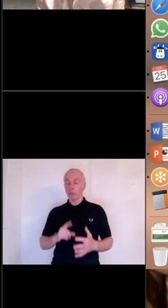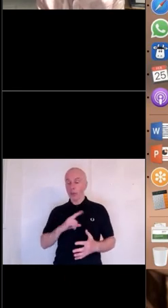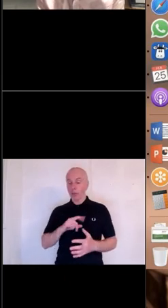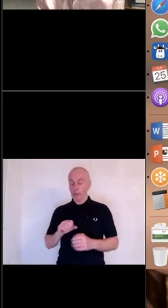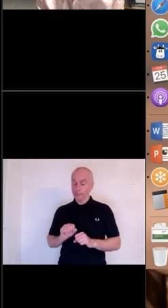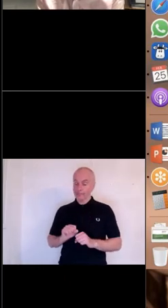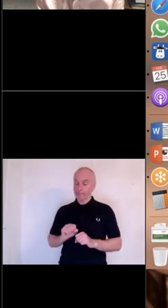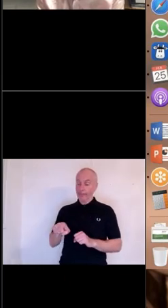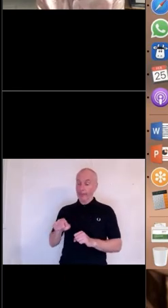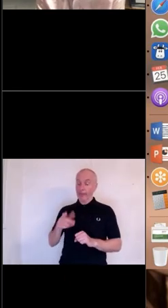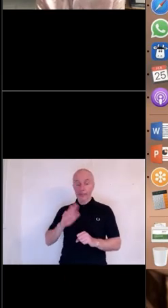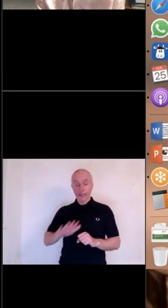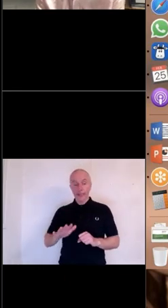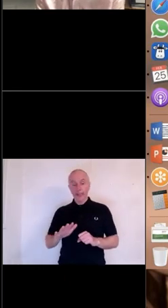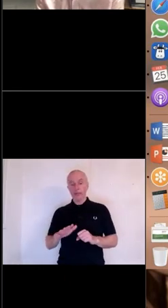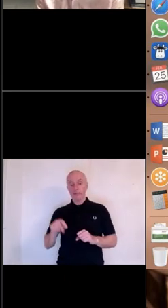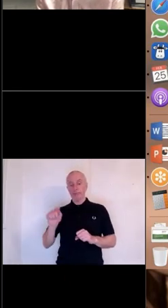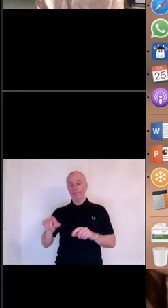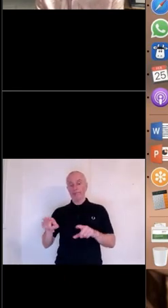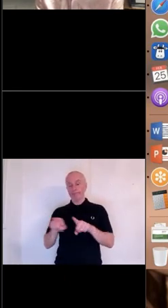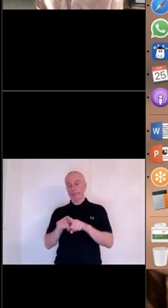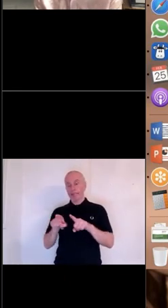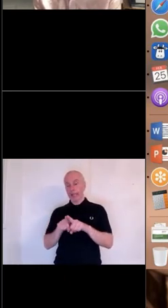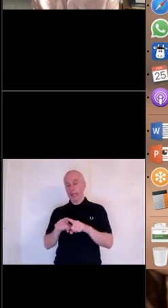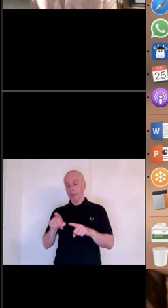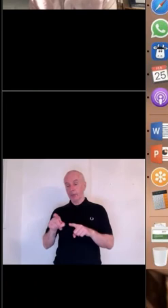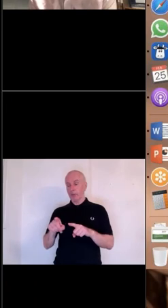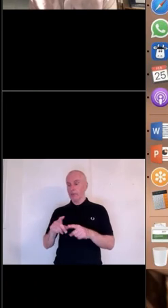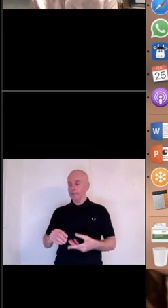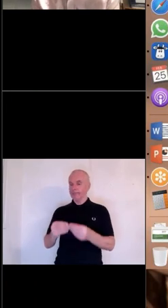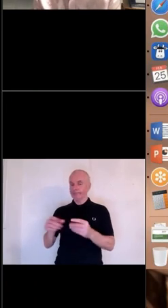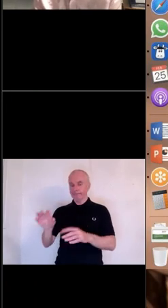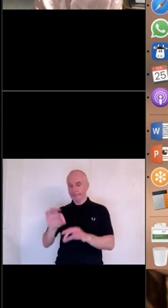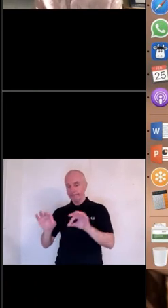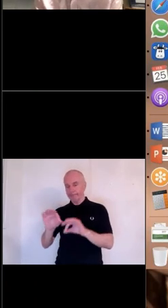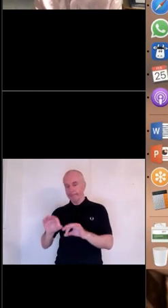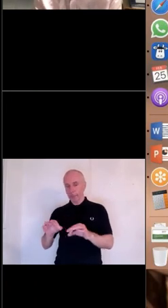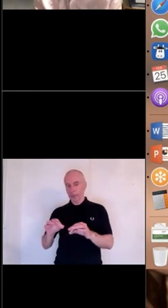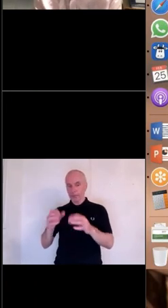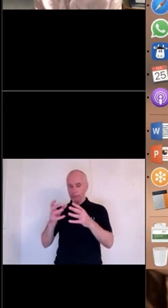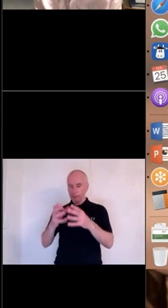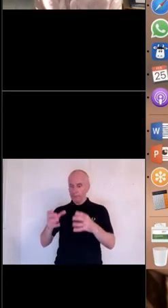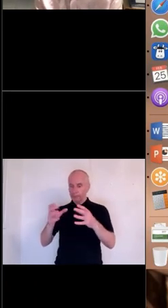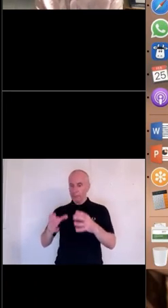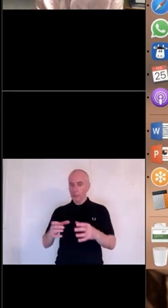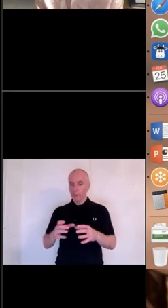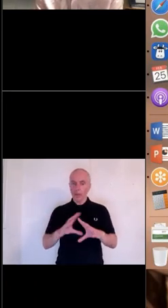energy to then scale up to what does that look like for a whole tokamak.